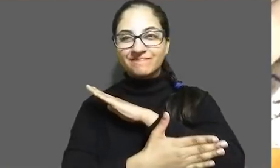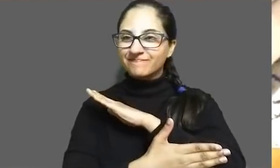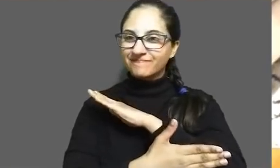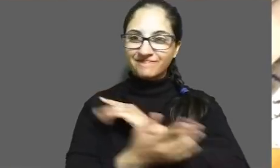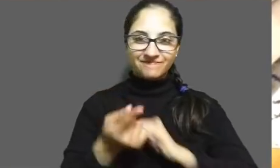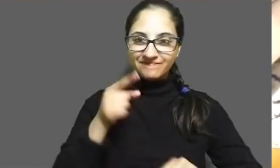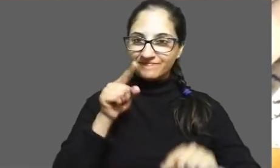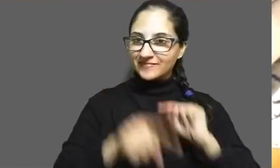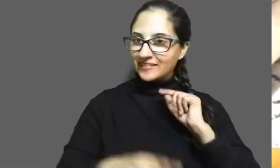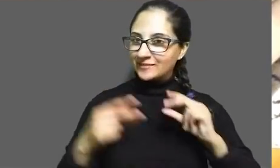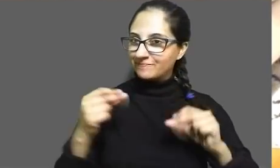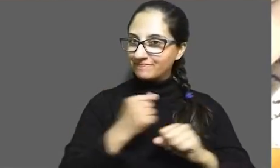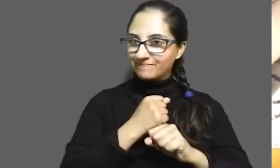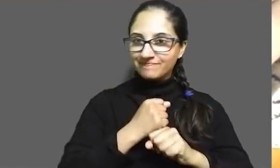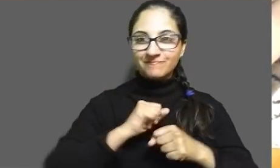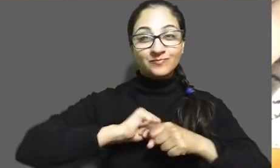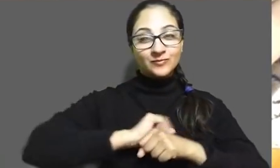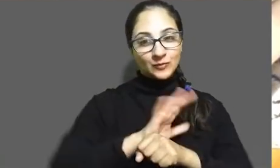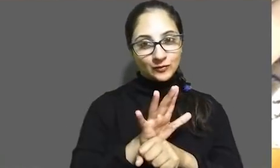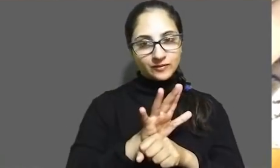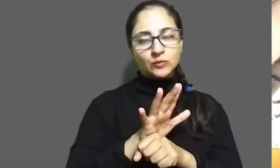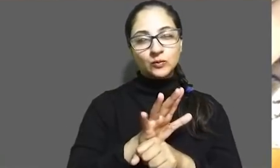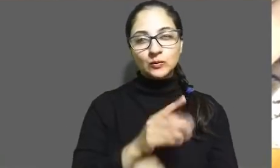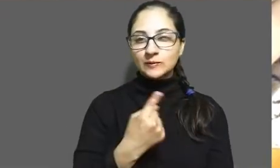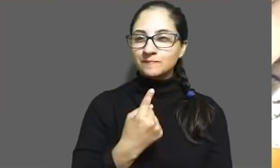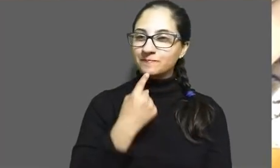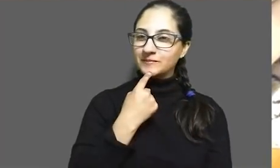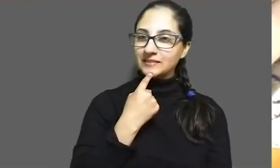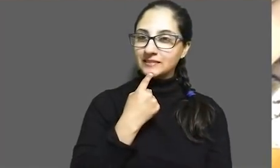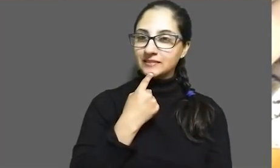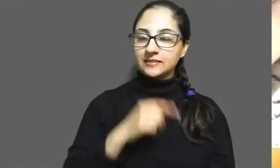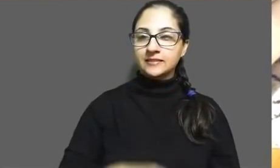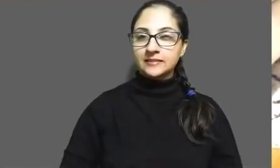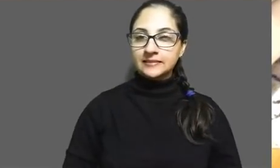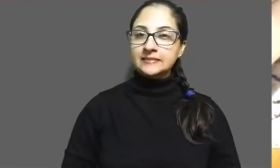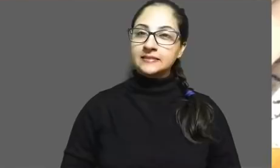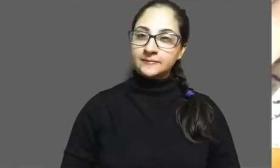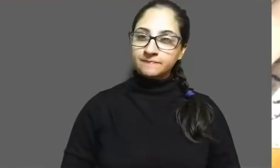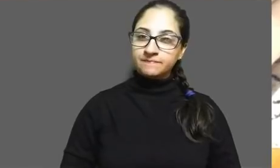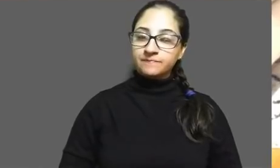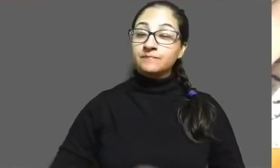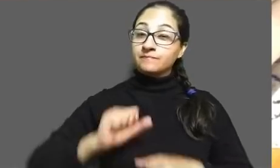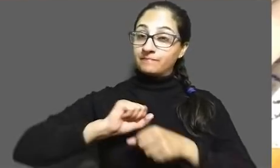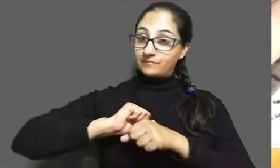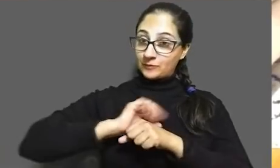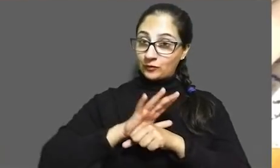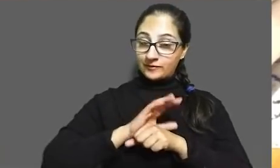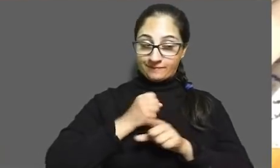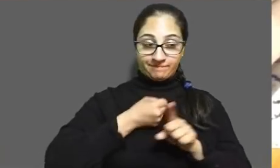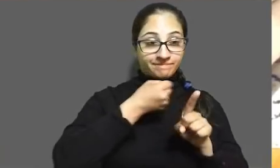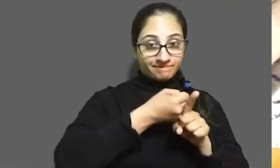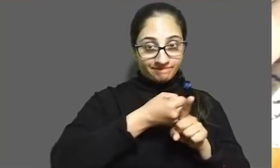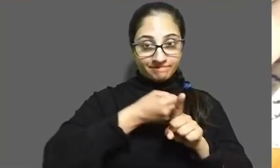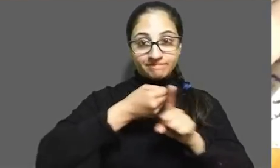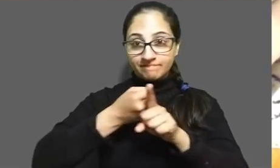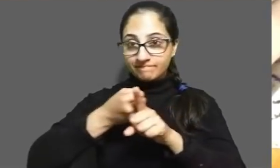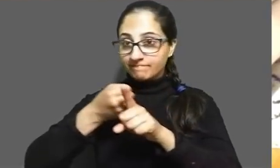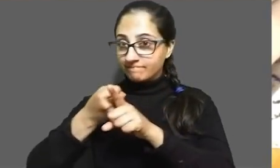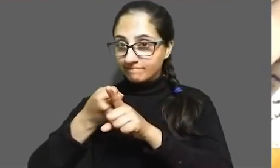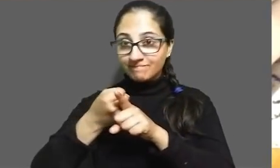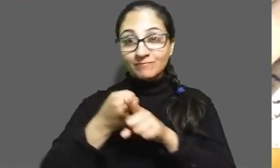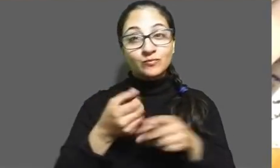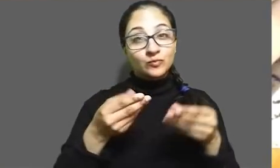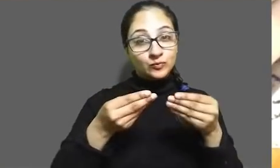that. Through the pandemic, we have all experienced some form of loss, loss of work